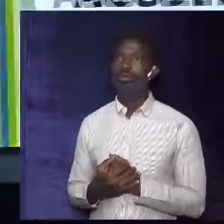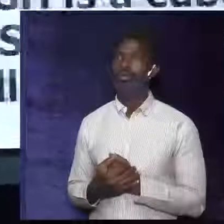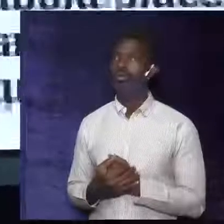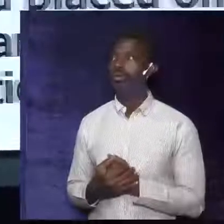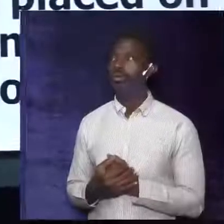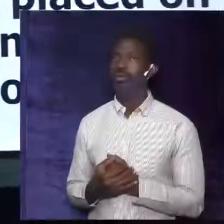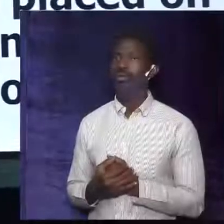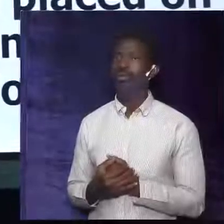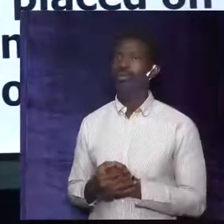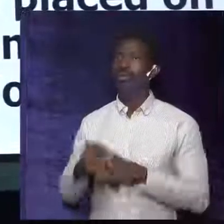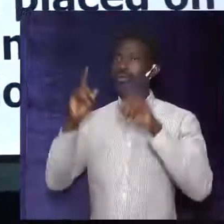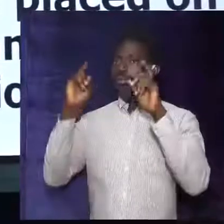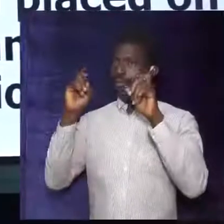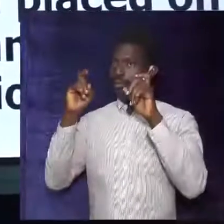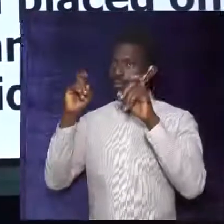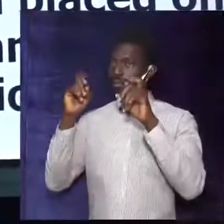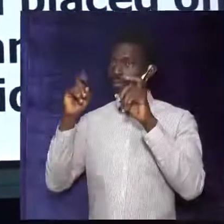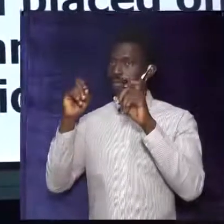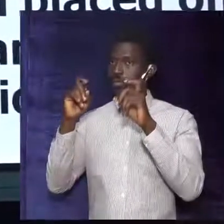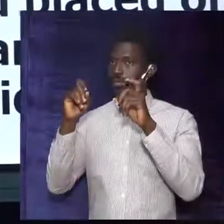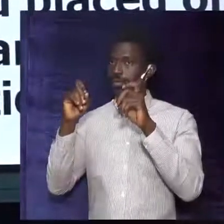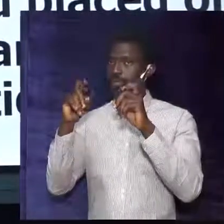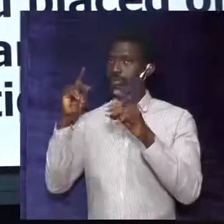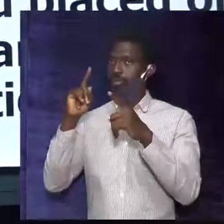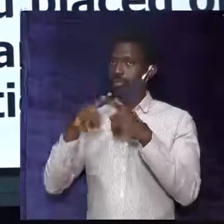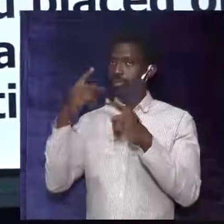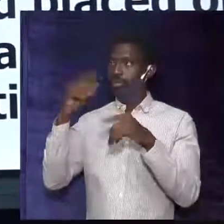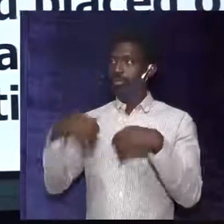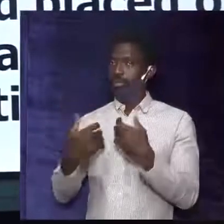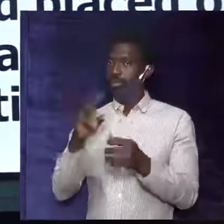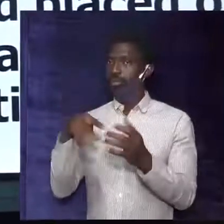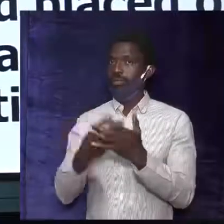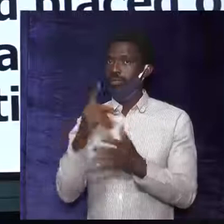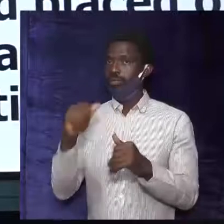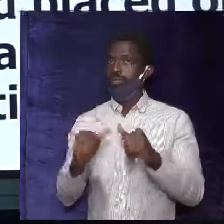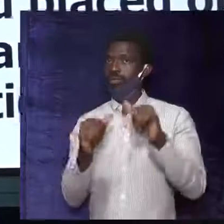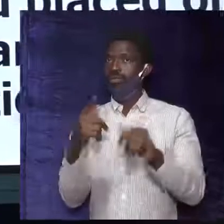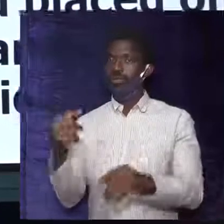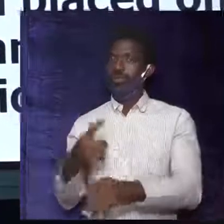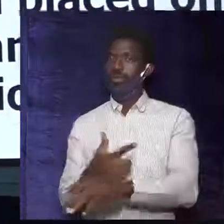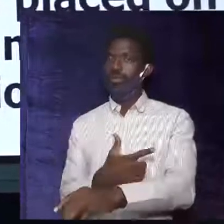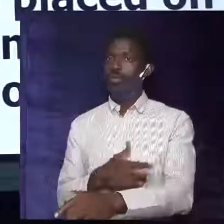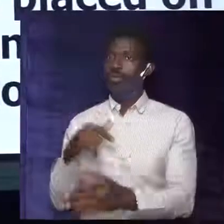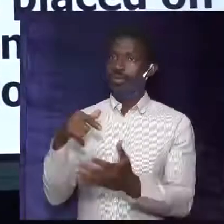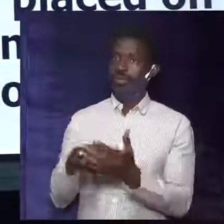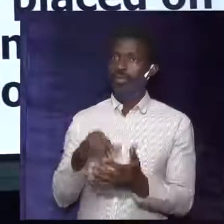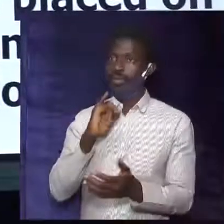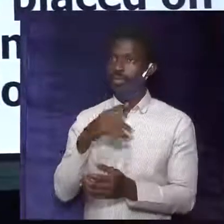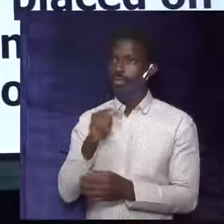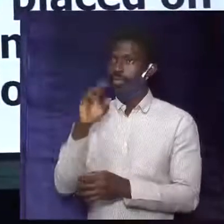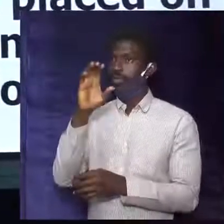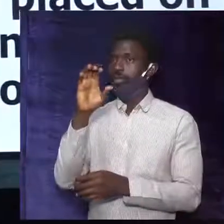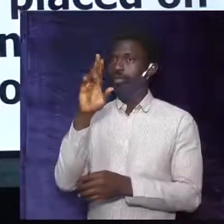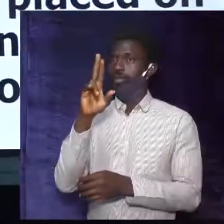evaluation questions to test how well you have followed the lesson. This is a